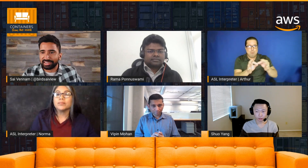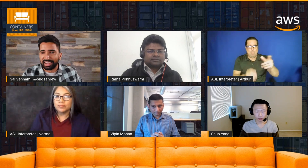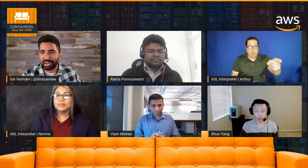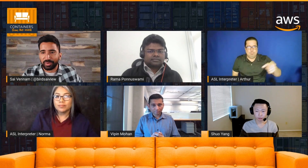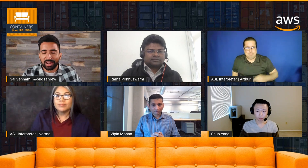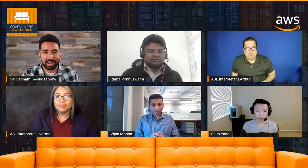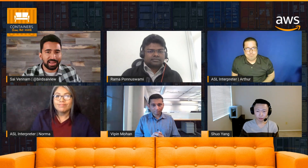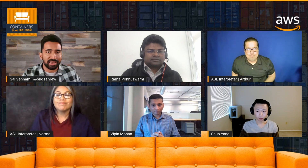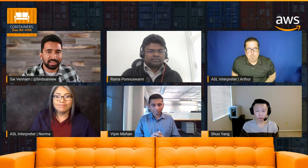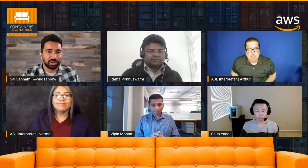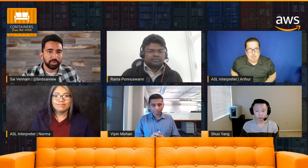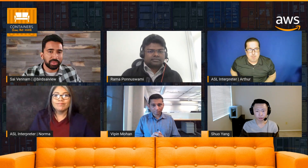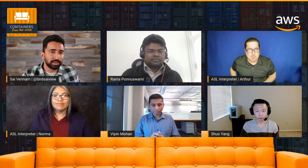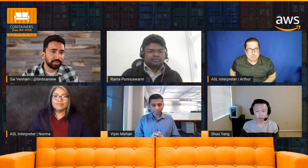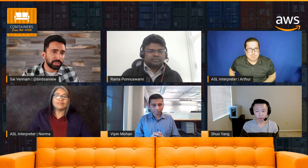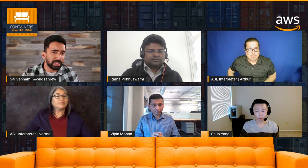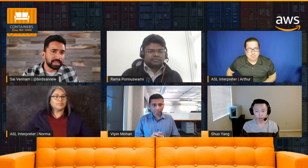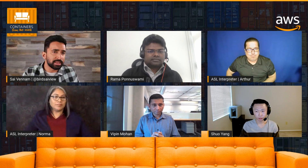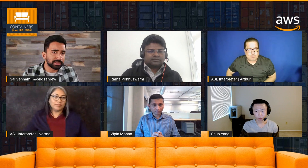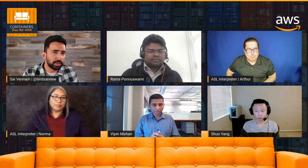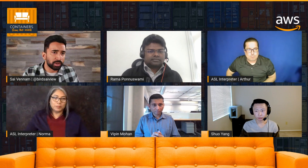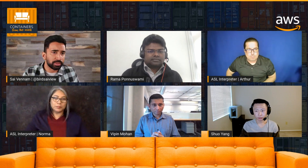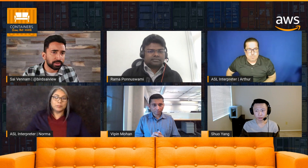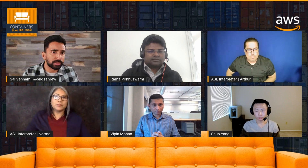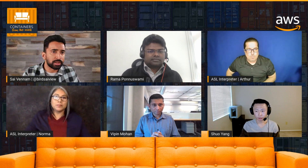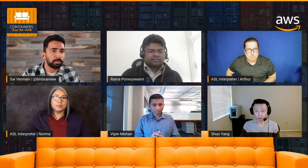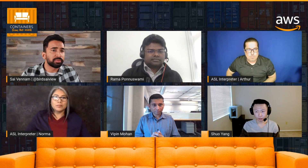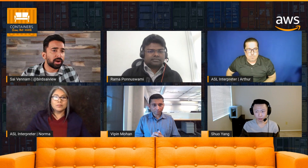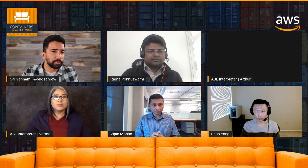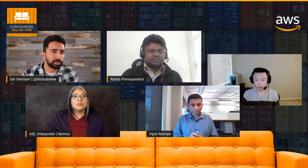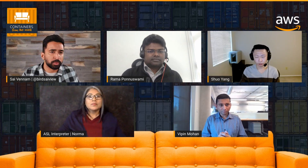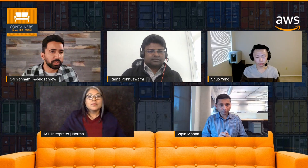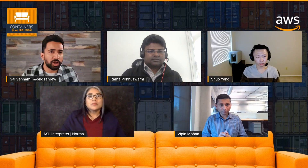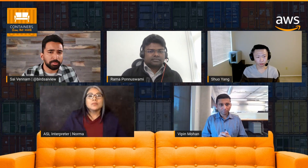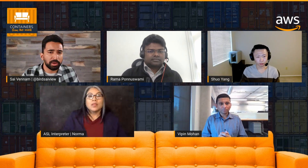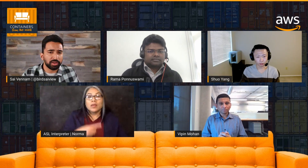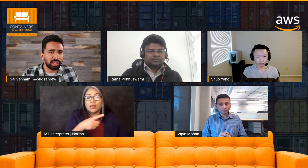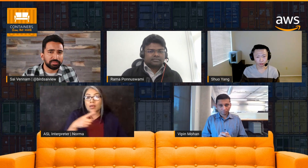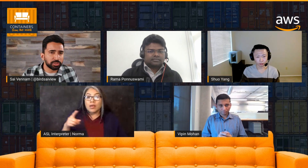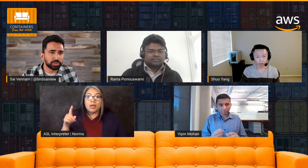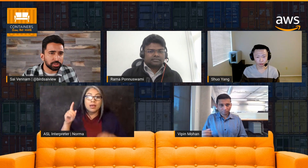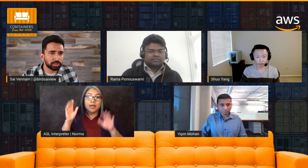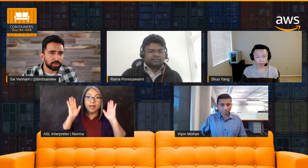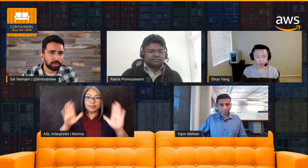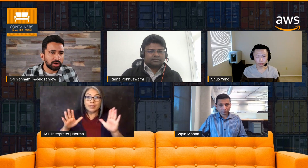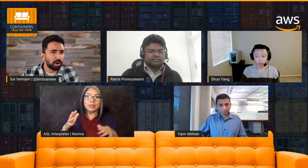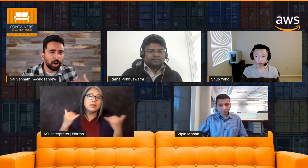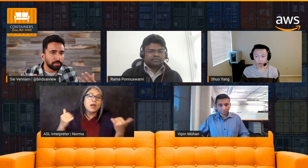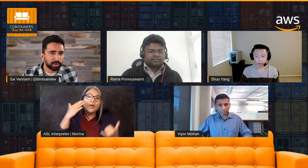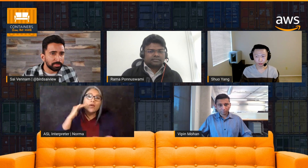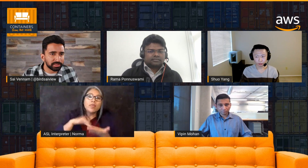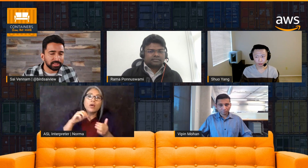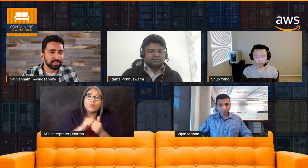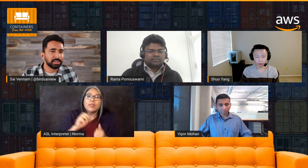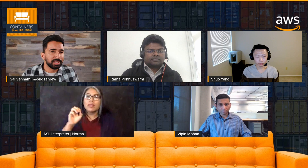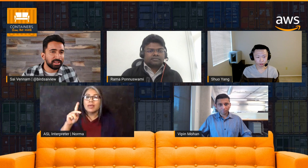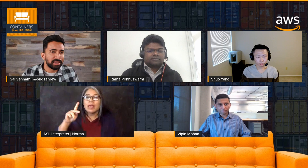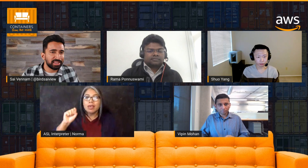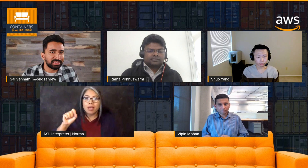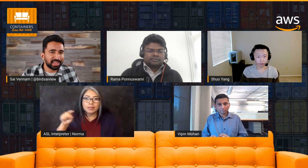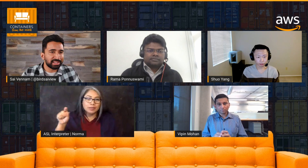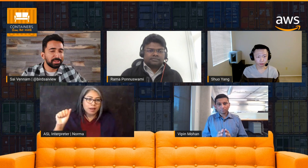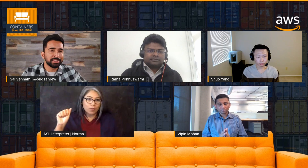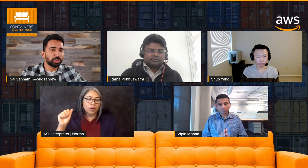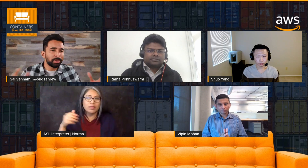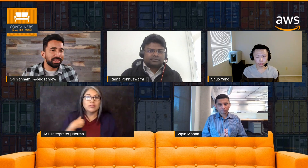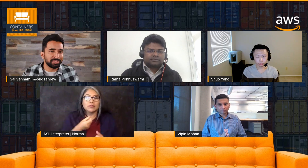Excellent. Now, I know that with EKS Anywhere, there's a number of options. When we talk about infrastructure on premises,